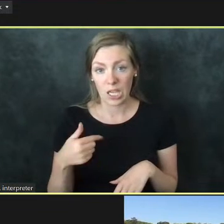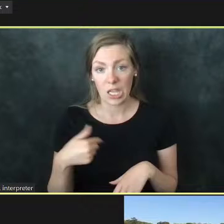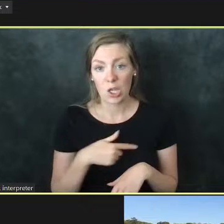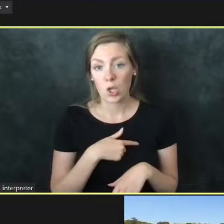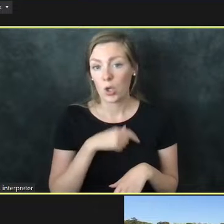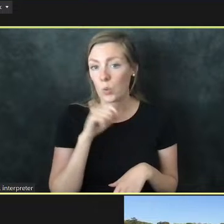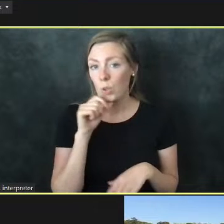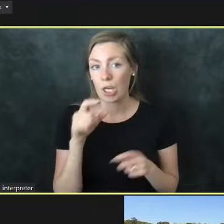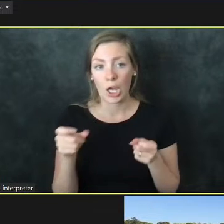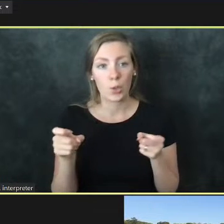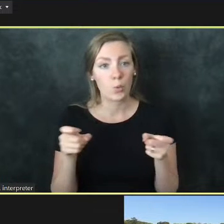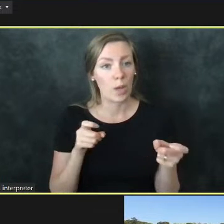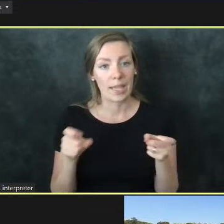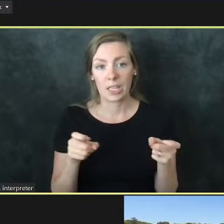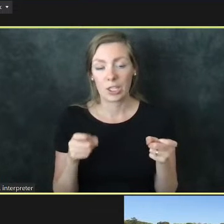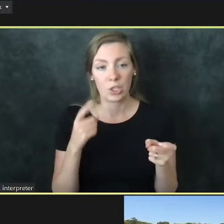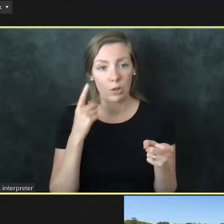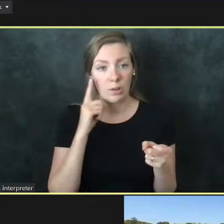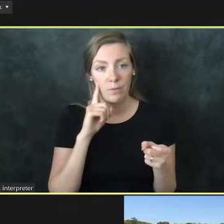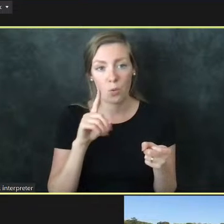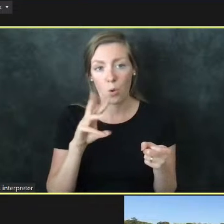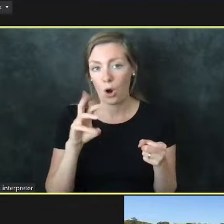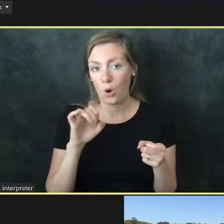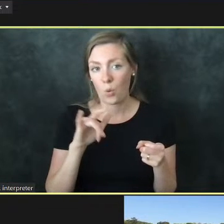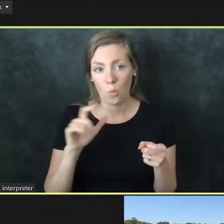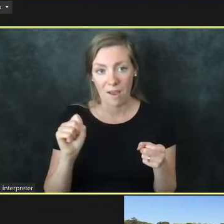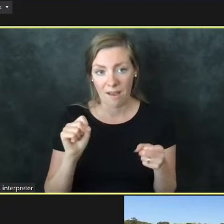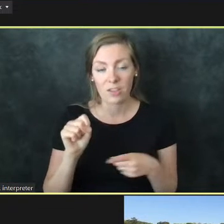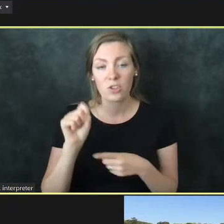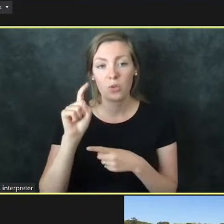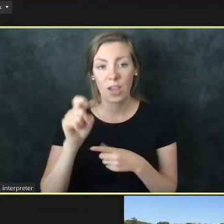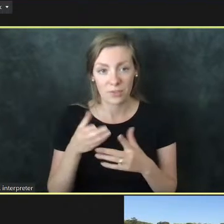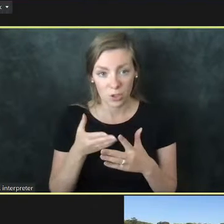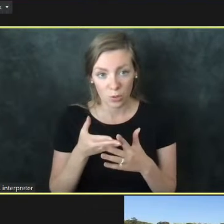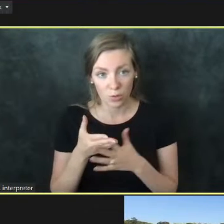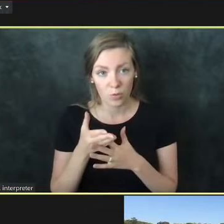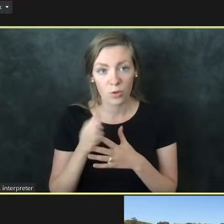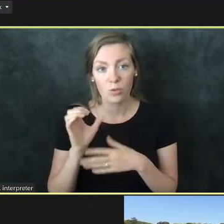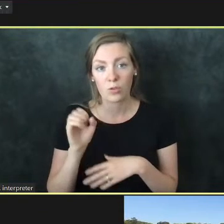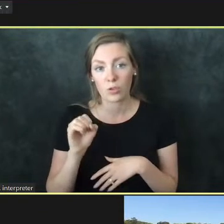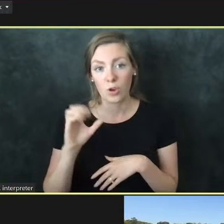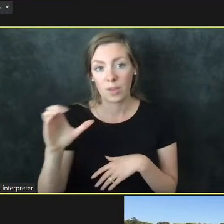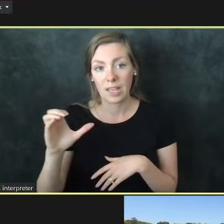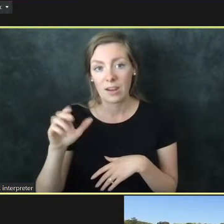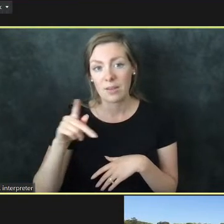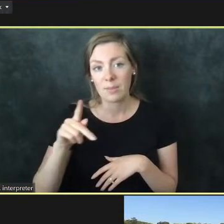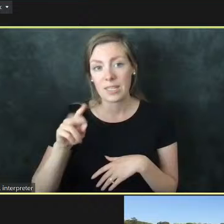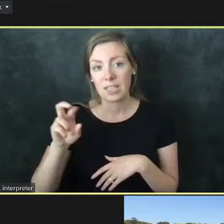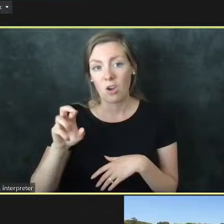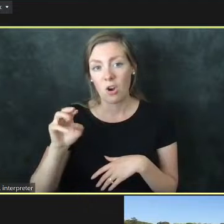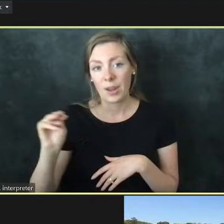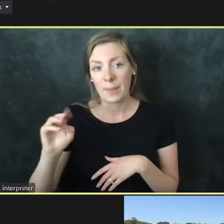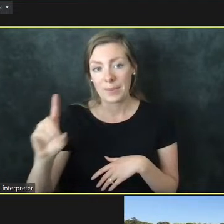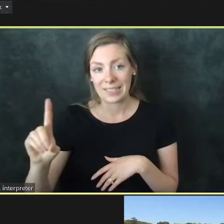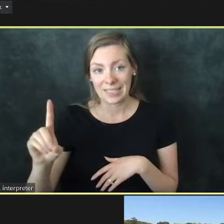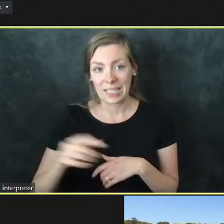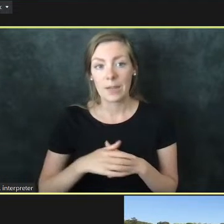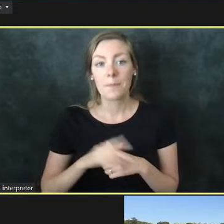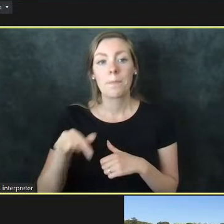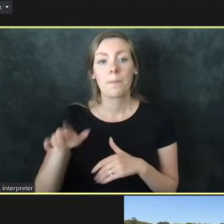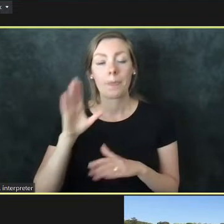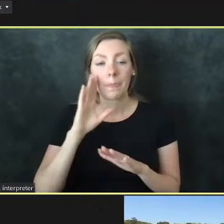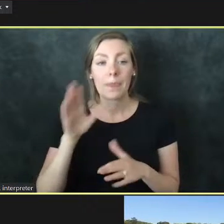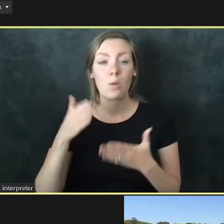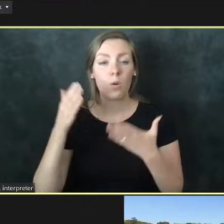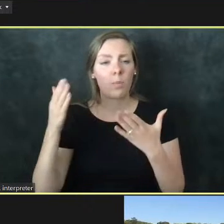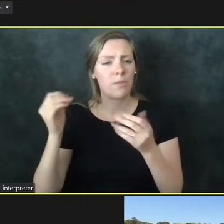regulatory agency for si wells. quiere, You actually have to go through Sonoma County el condado de PRD, Sonoma, and they will provide you all